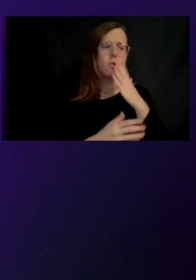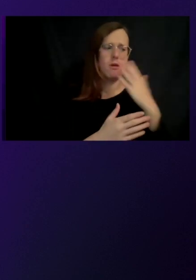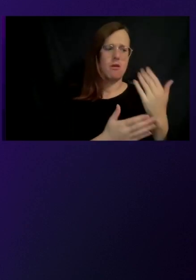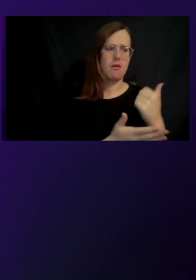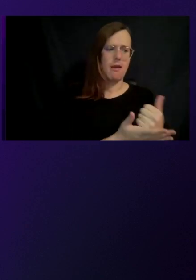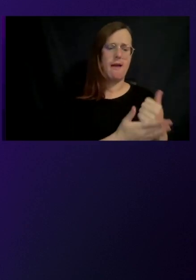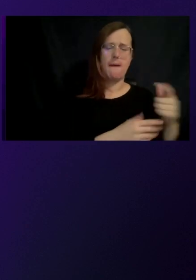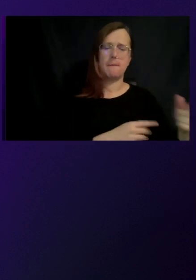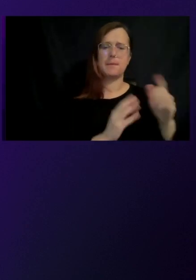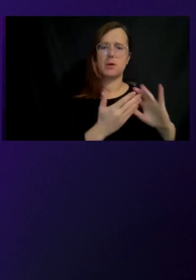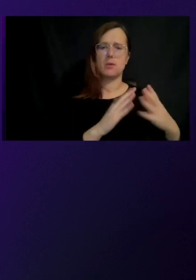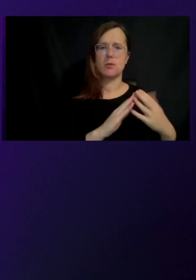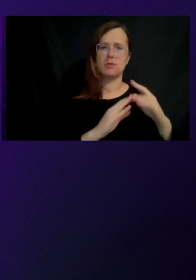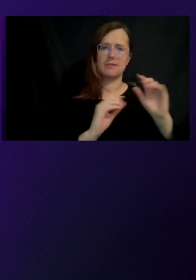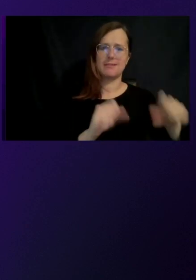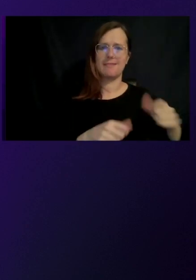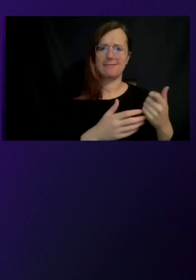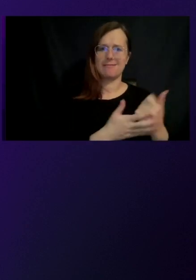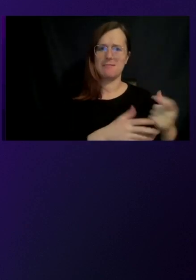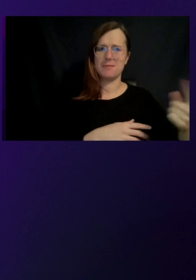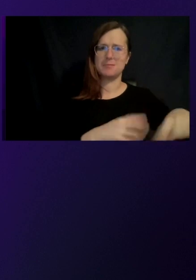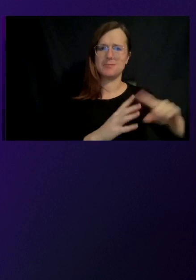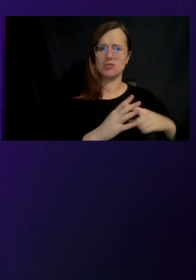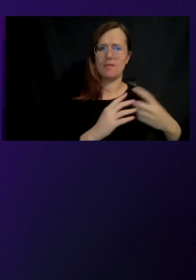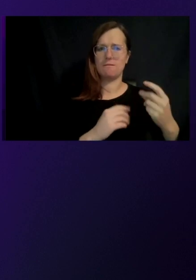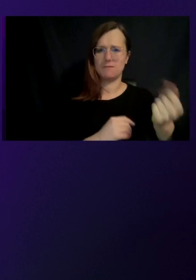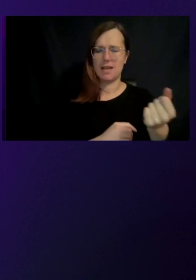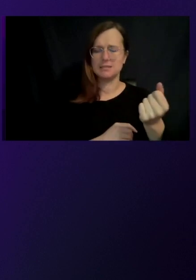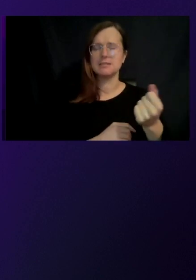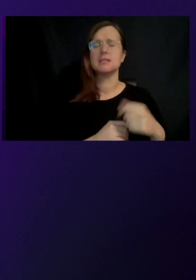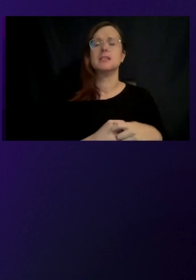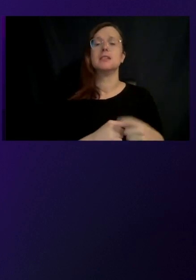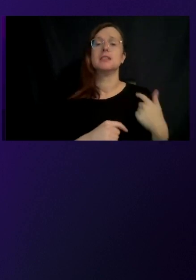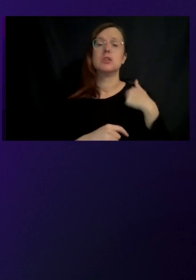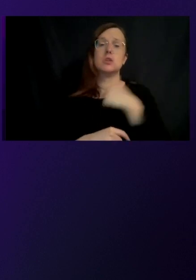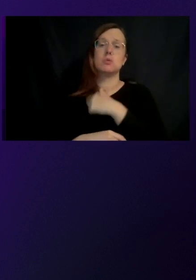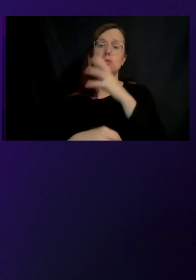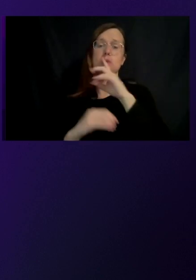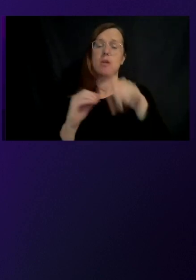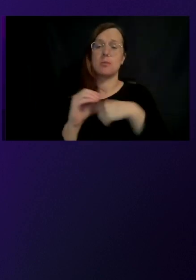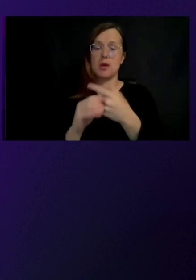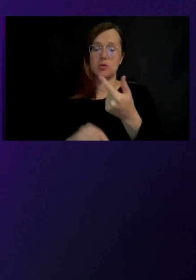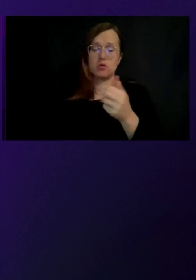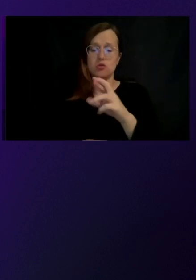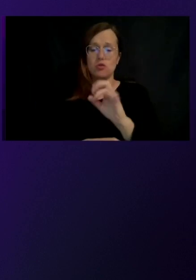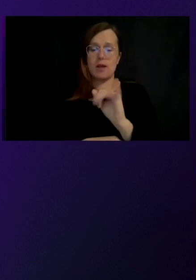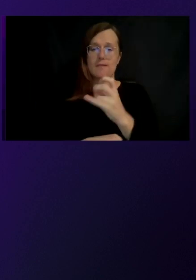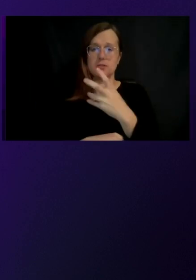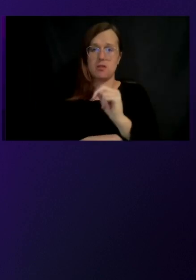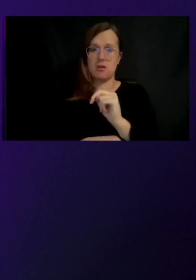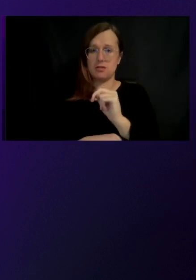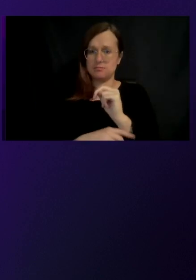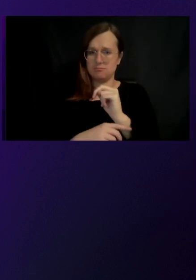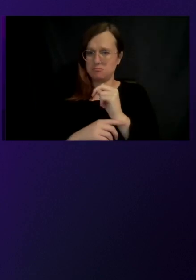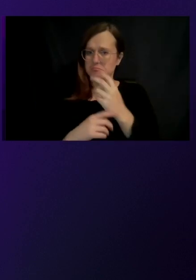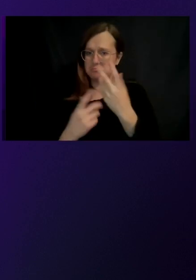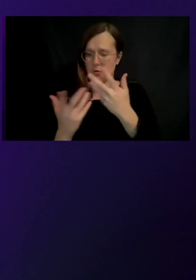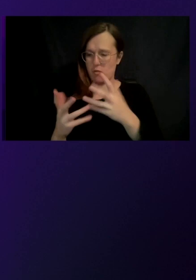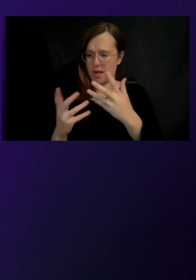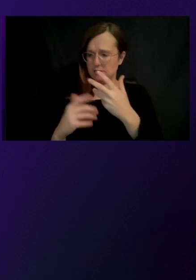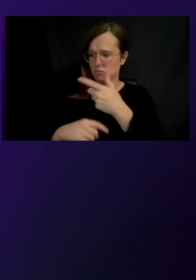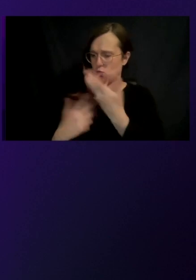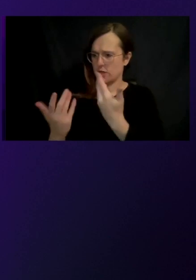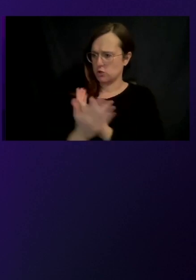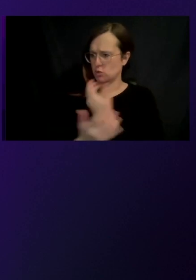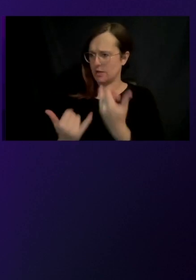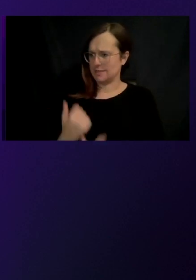customers started fast is super important. So we've talked a lot about Graviton. Can you tell us what's new this year with Graviton? Yeah, we've heard from a lot of